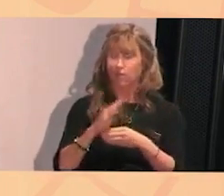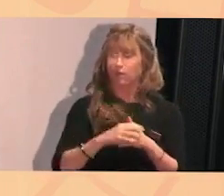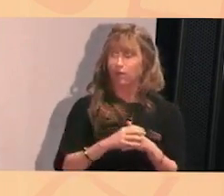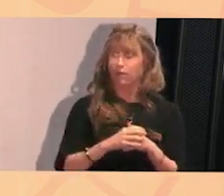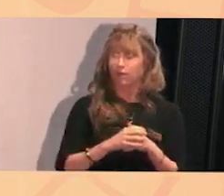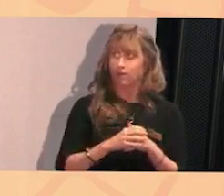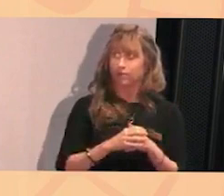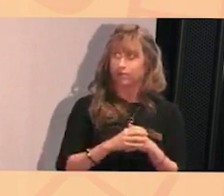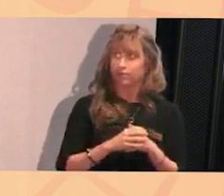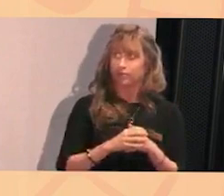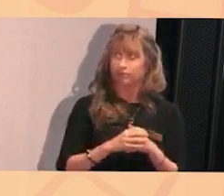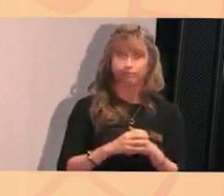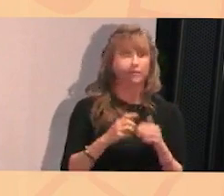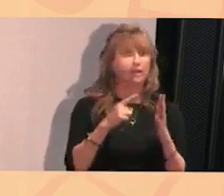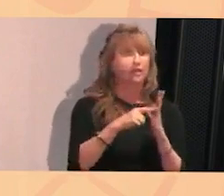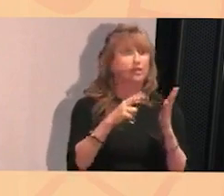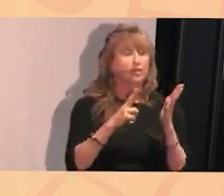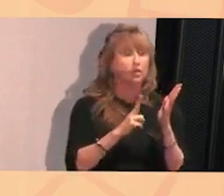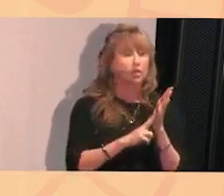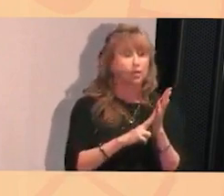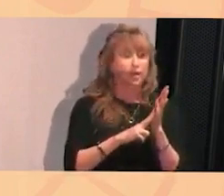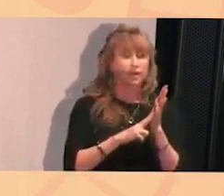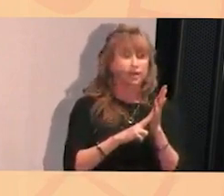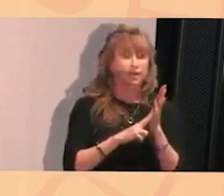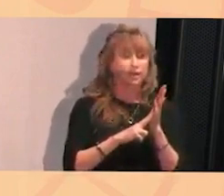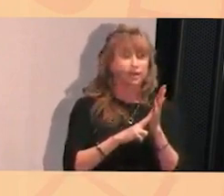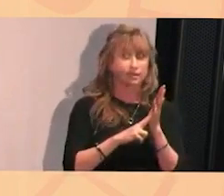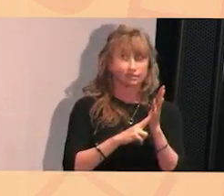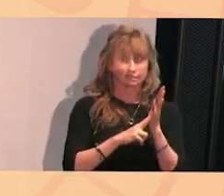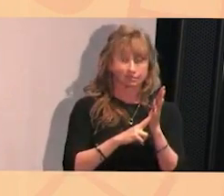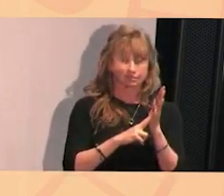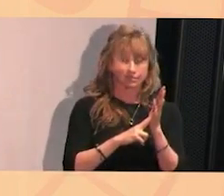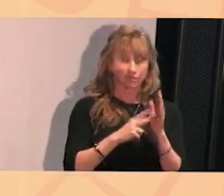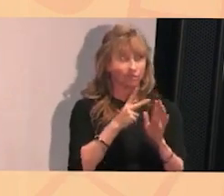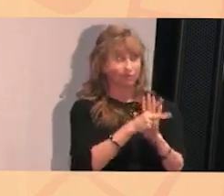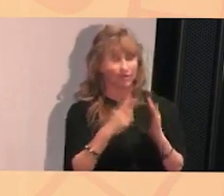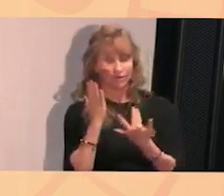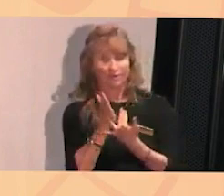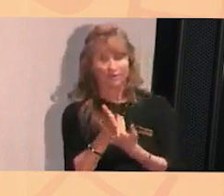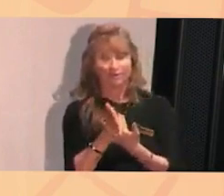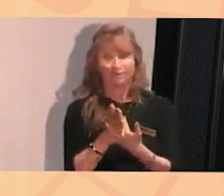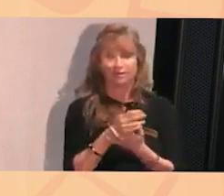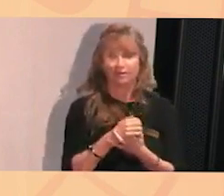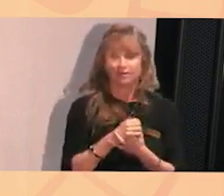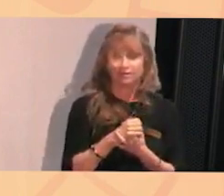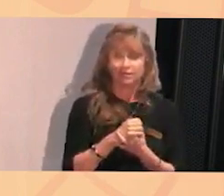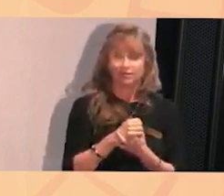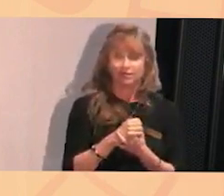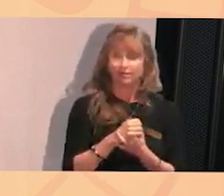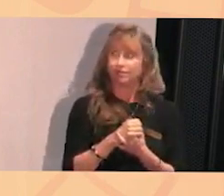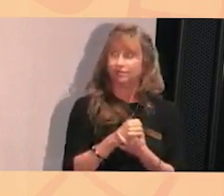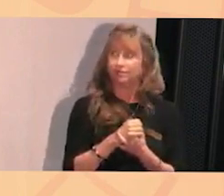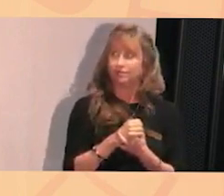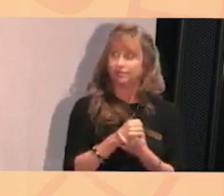United Nations declarations. Oops. How does this thing work? Hang on.